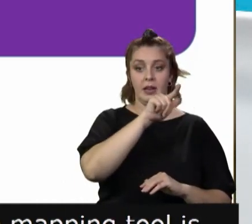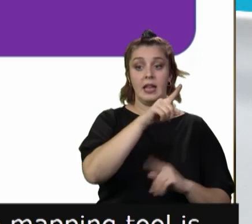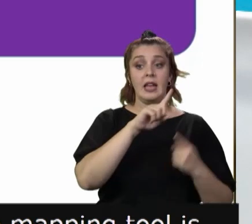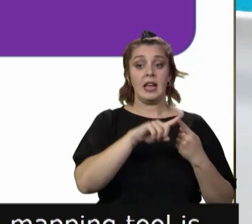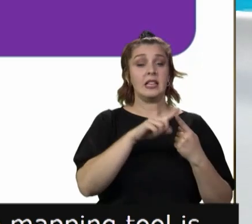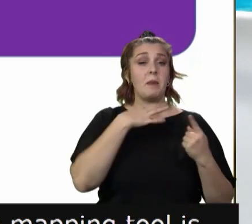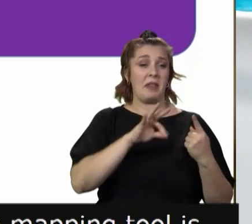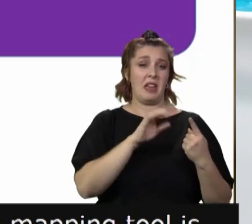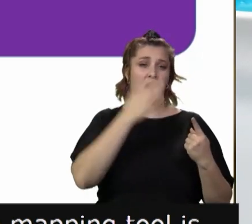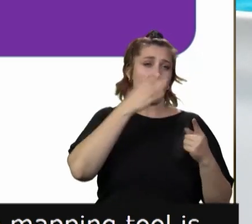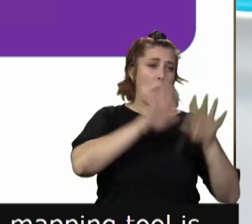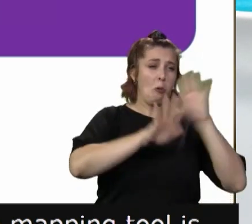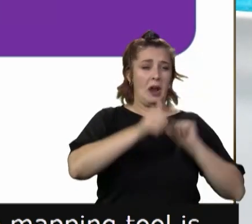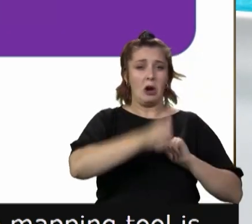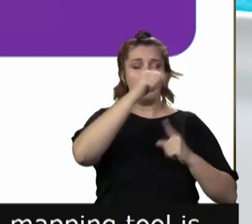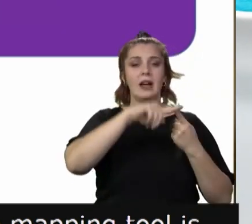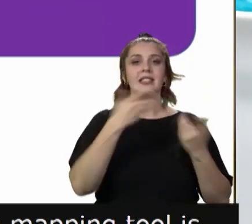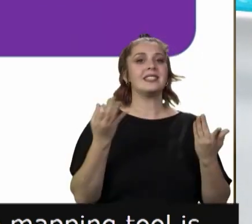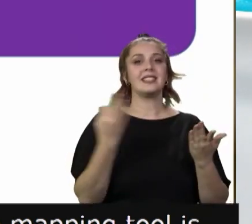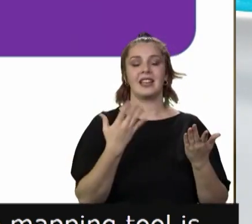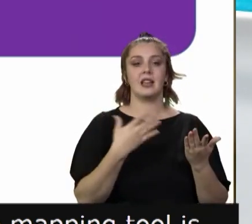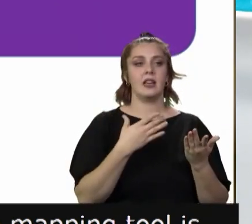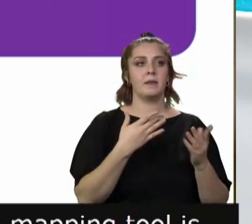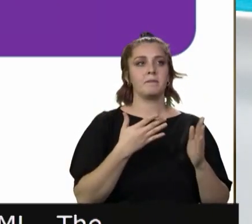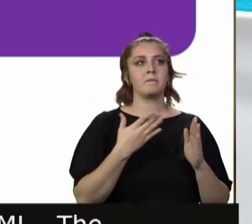automatic part of the mapping tool, which might be the most